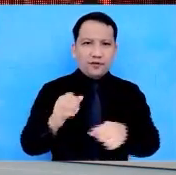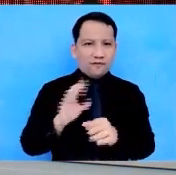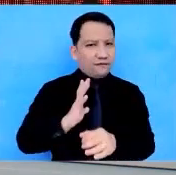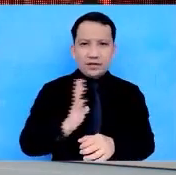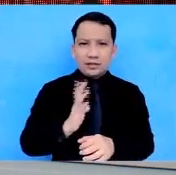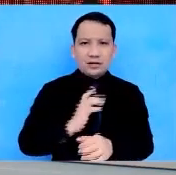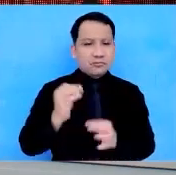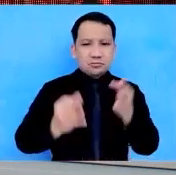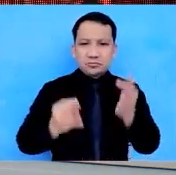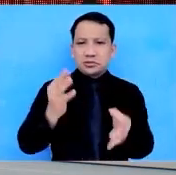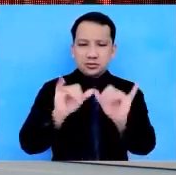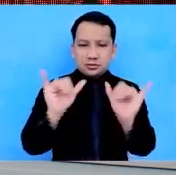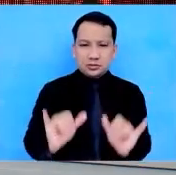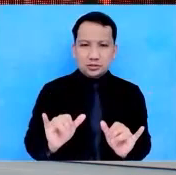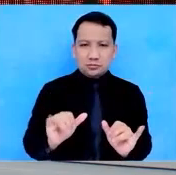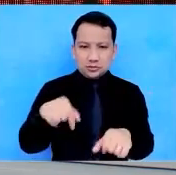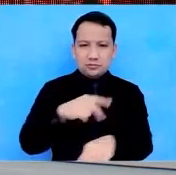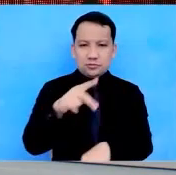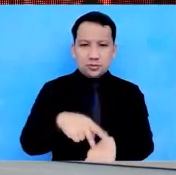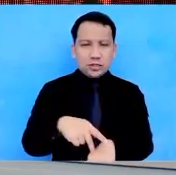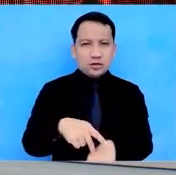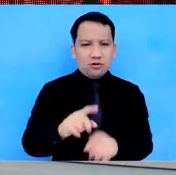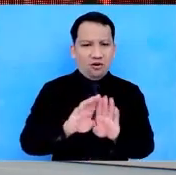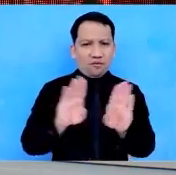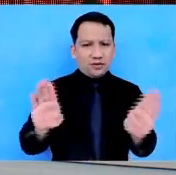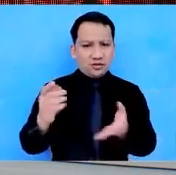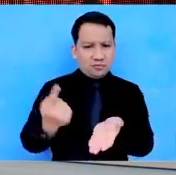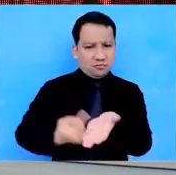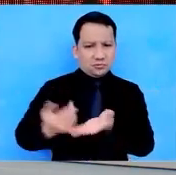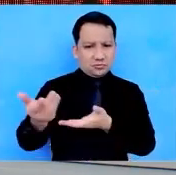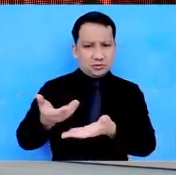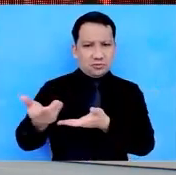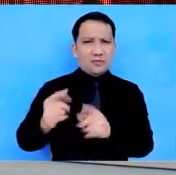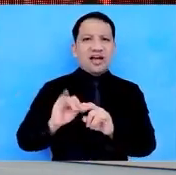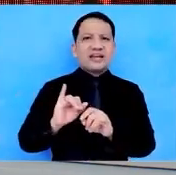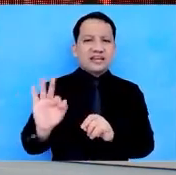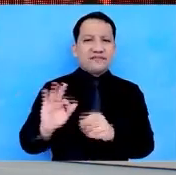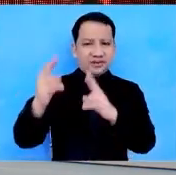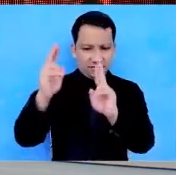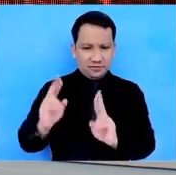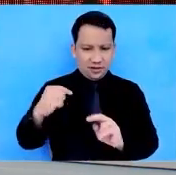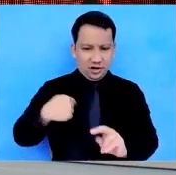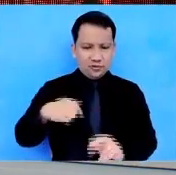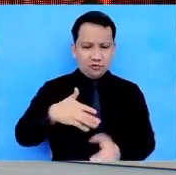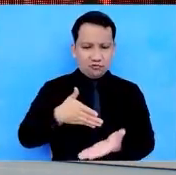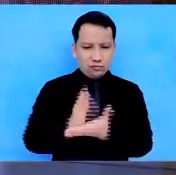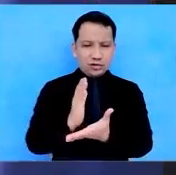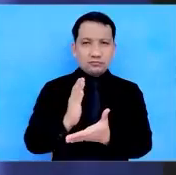daw makipagdialogo ang Pilipinas basta't irespeto lang ang ating soberenya. Nasa frontline na balitang yan si Maricel